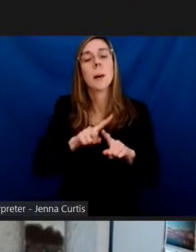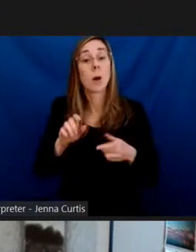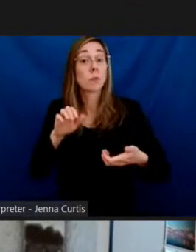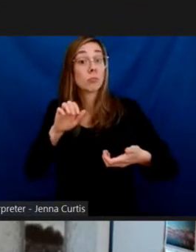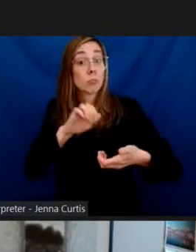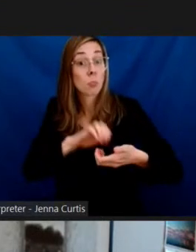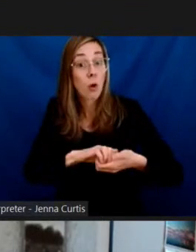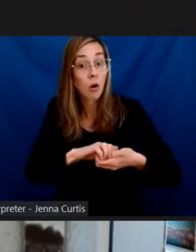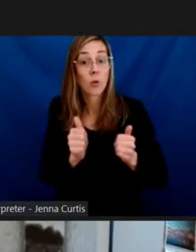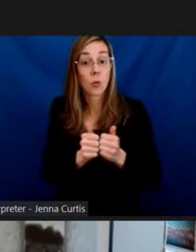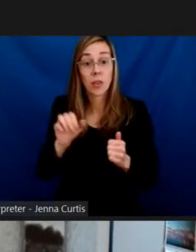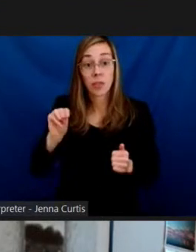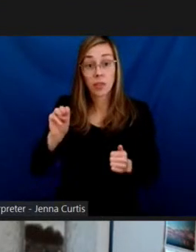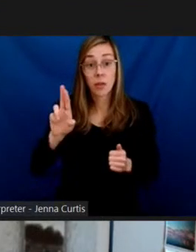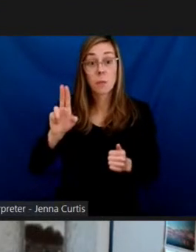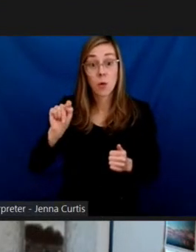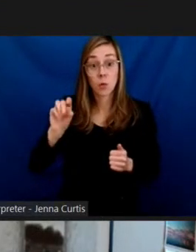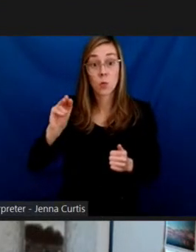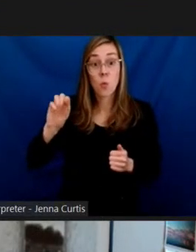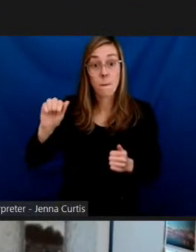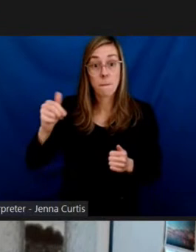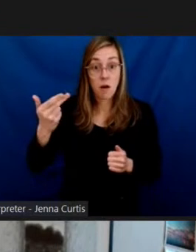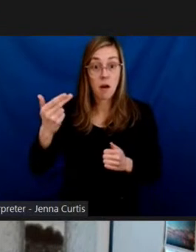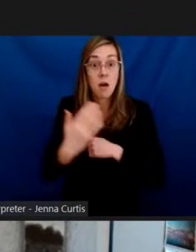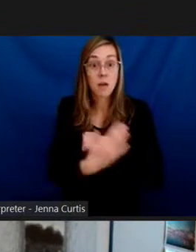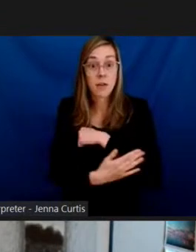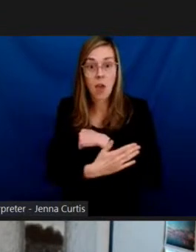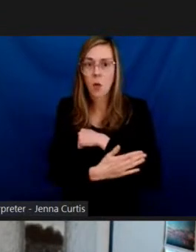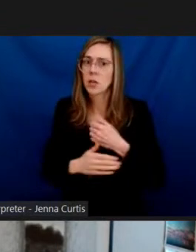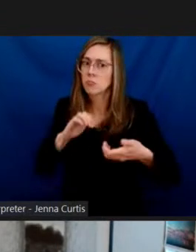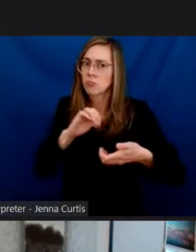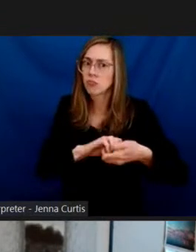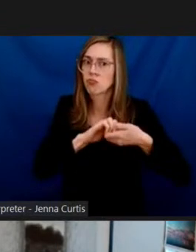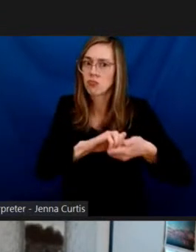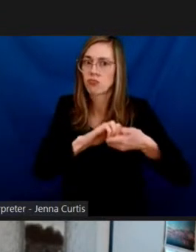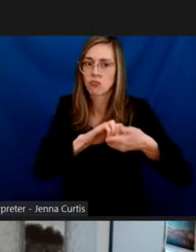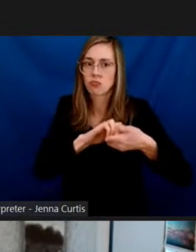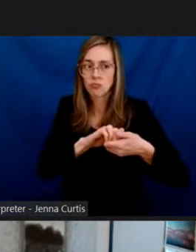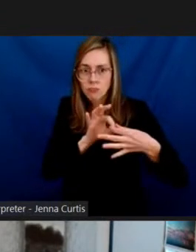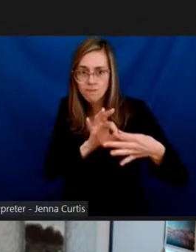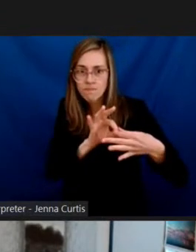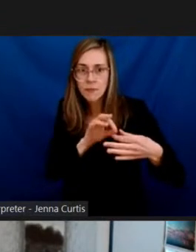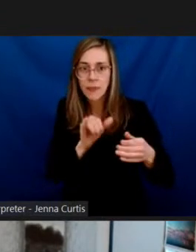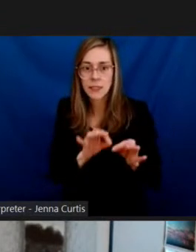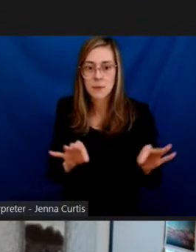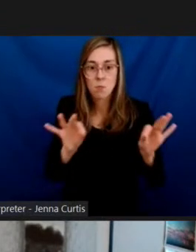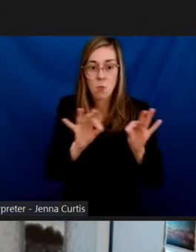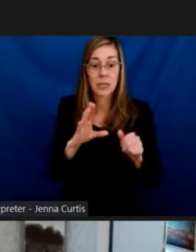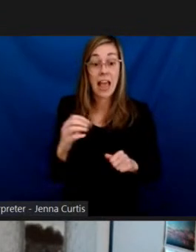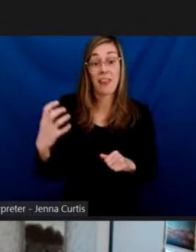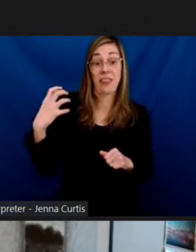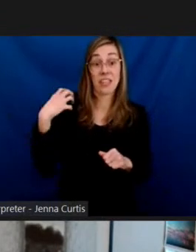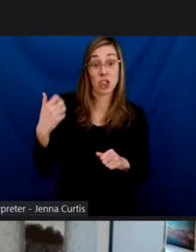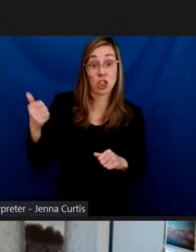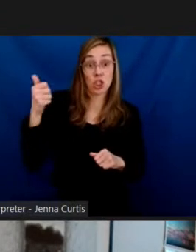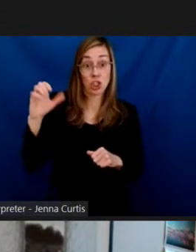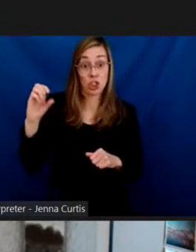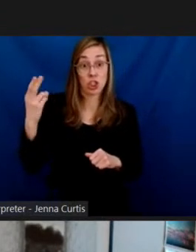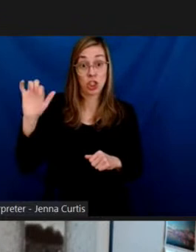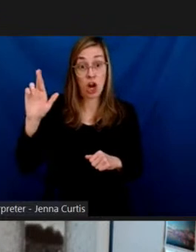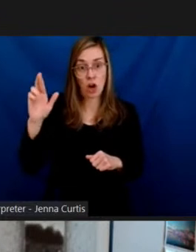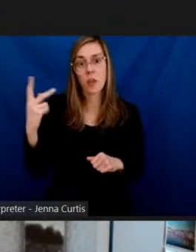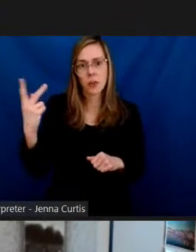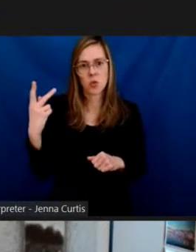is critical to the success of this program. And the chair and I have been discussing what that partnership looks like. And it would include